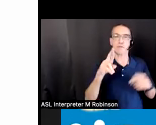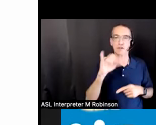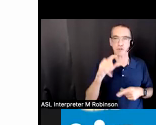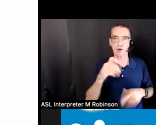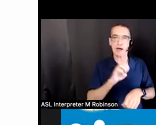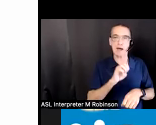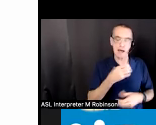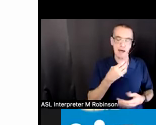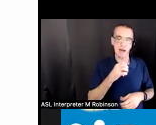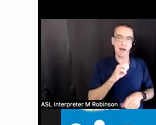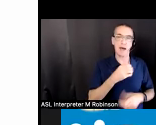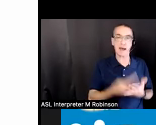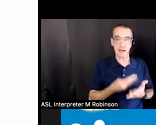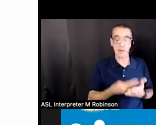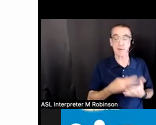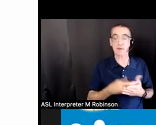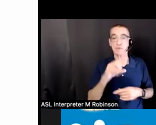economically, and social justice,